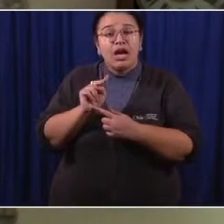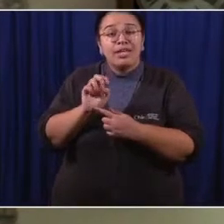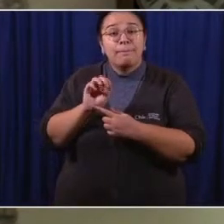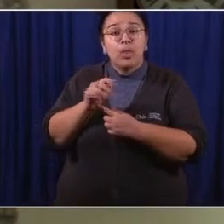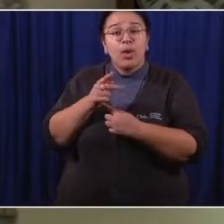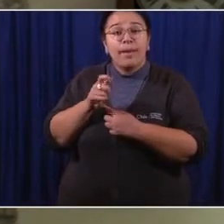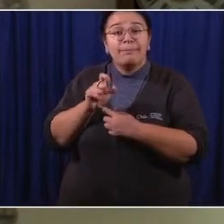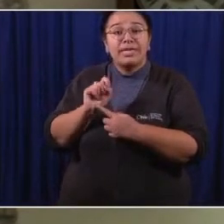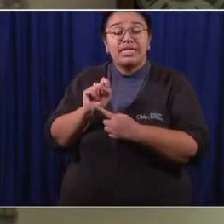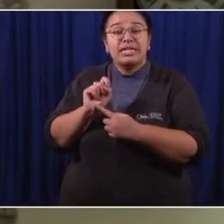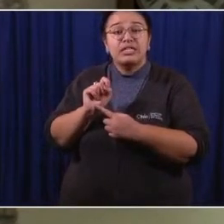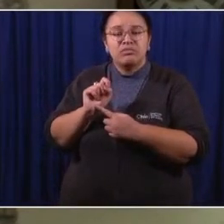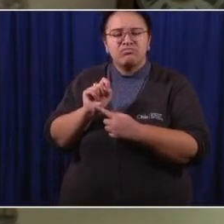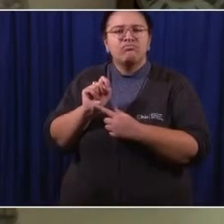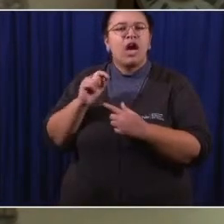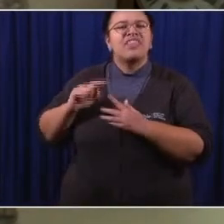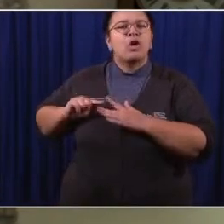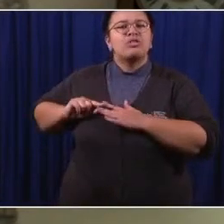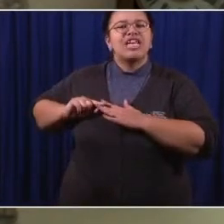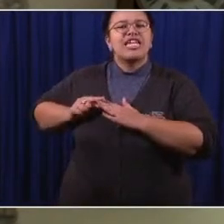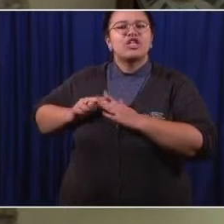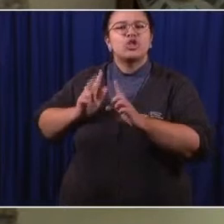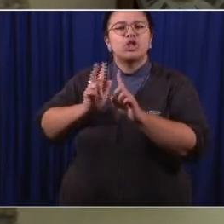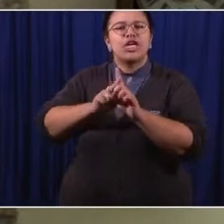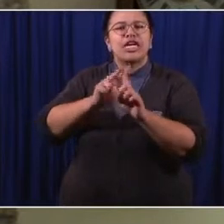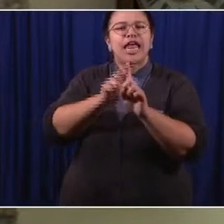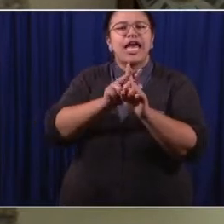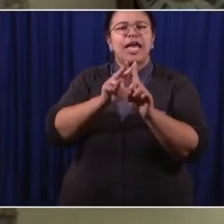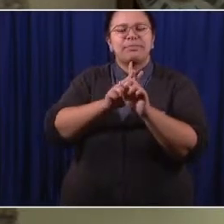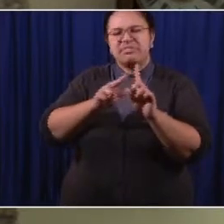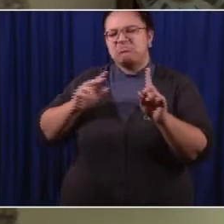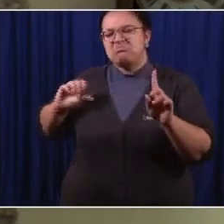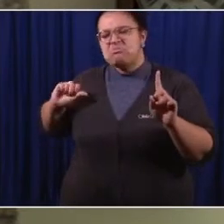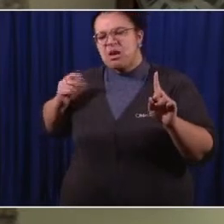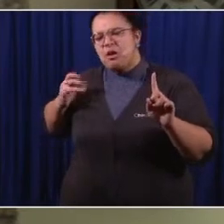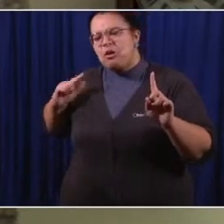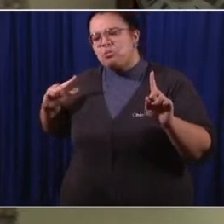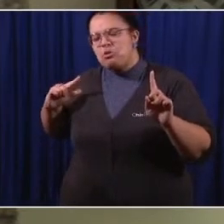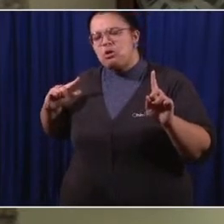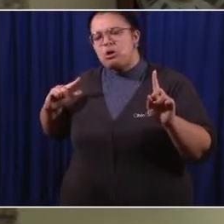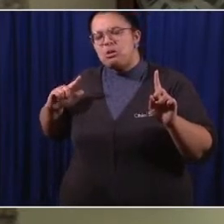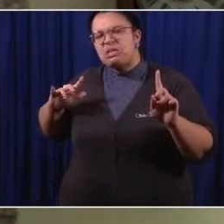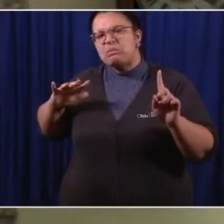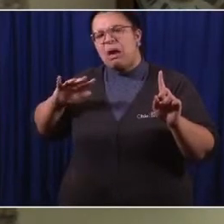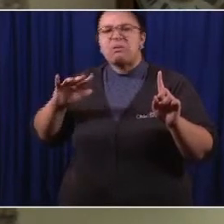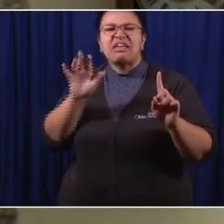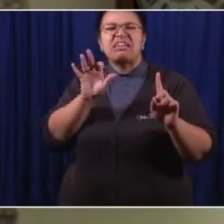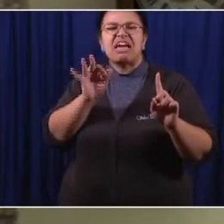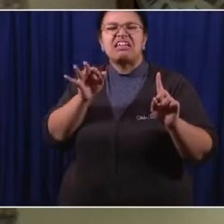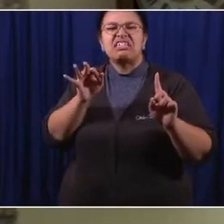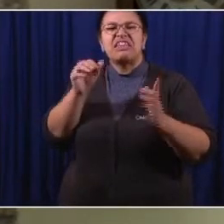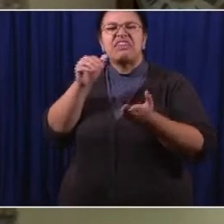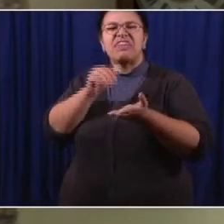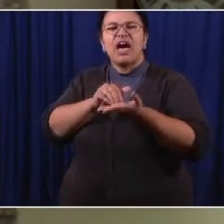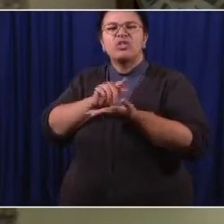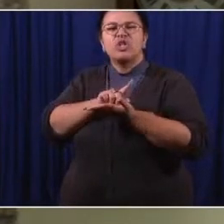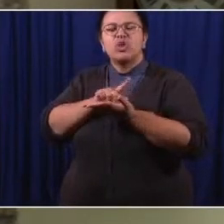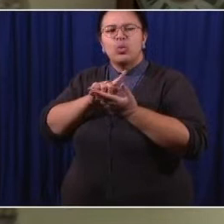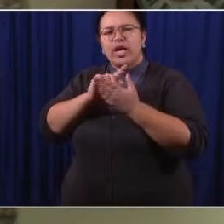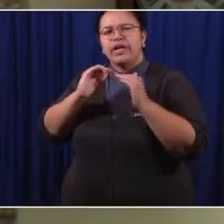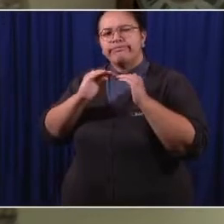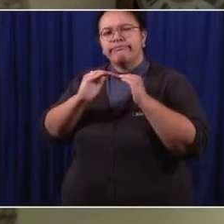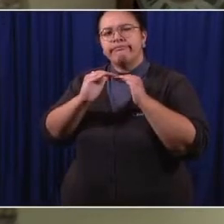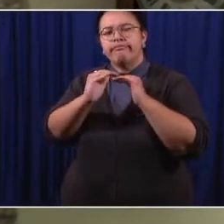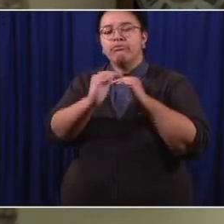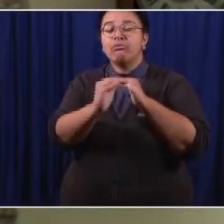unemployment, far below the record highs back in April. They've stagnated at about 19,000 a week. Continuing